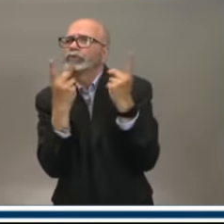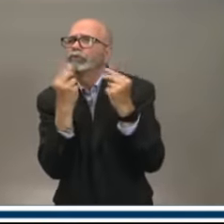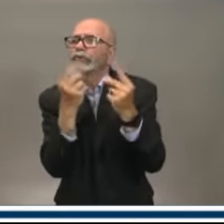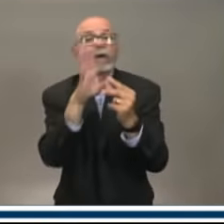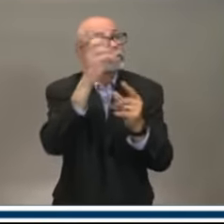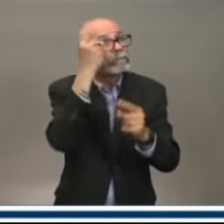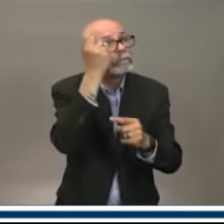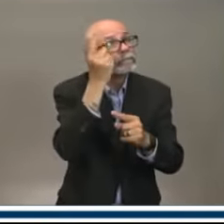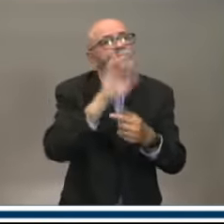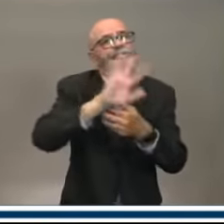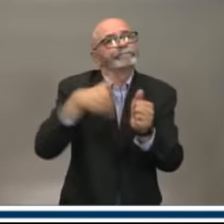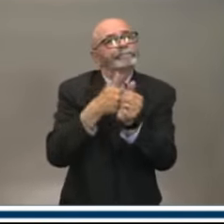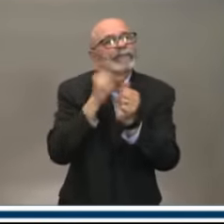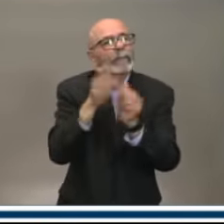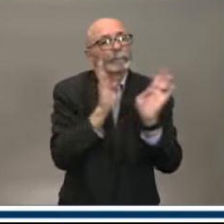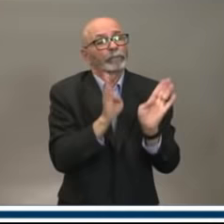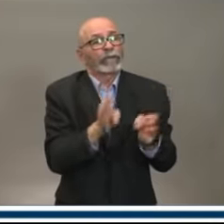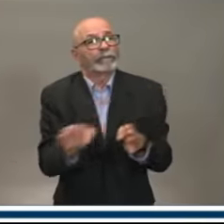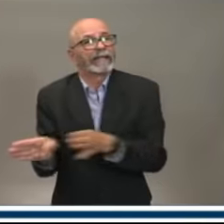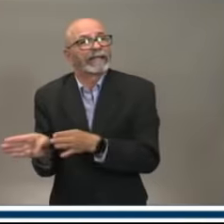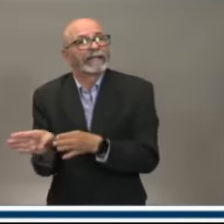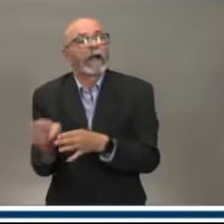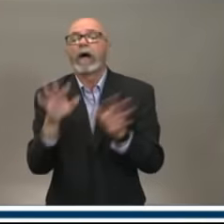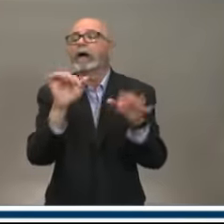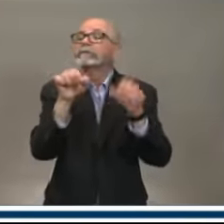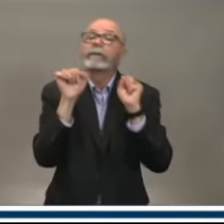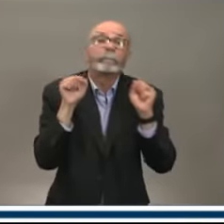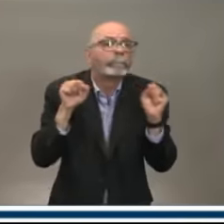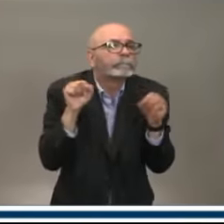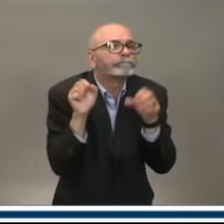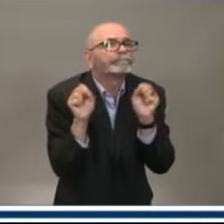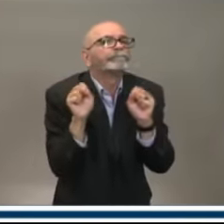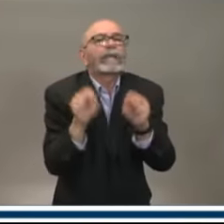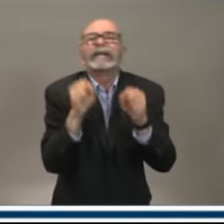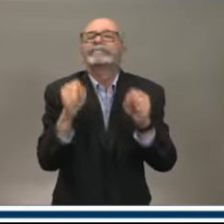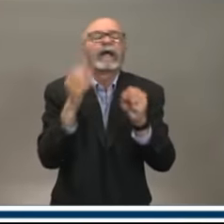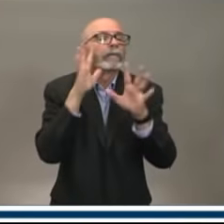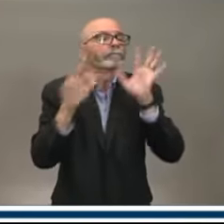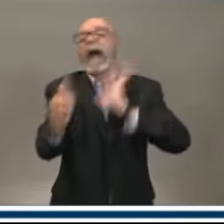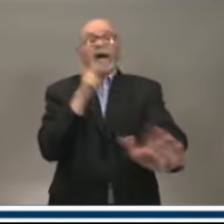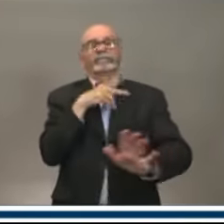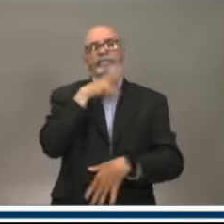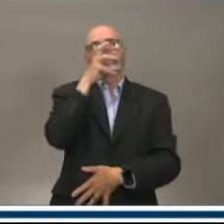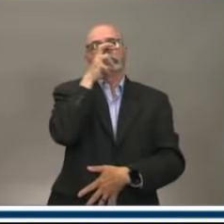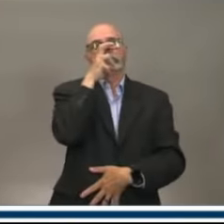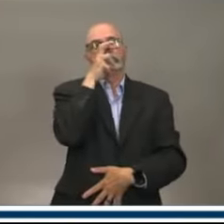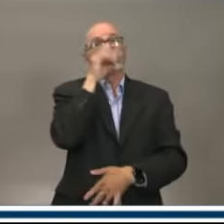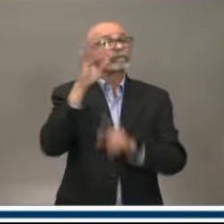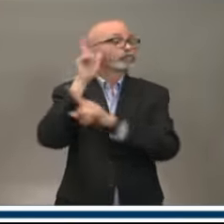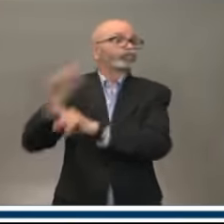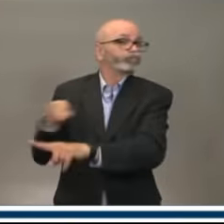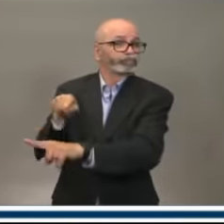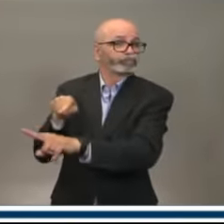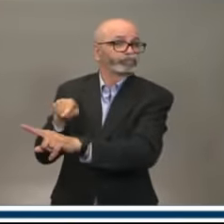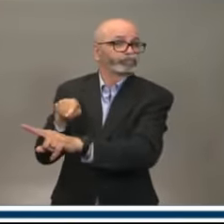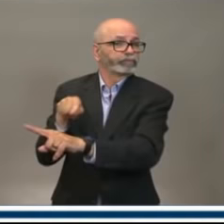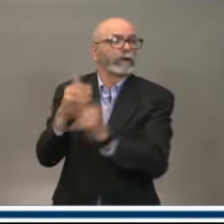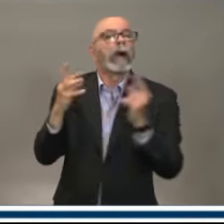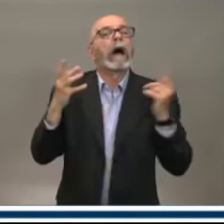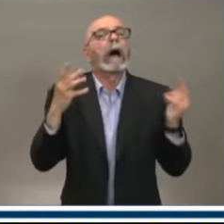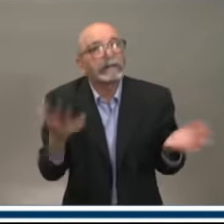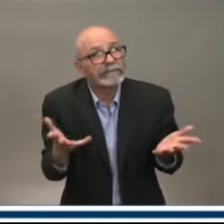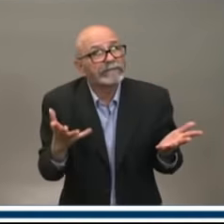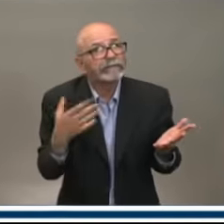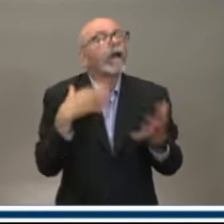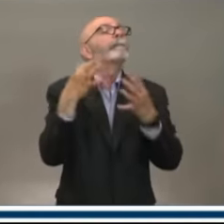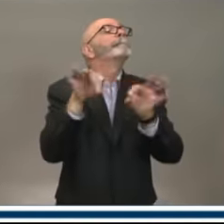could. There is the possibility of having to tighten things back up again. But one of our key objectives of moving slowly is to minimize the